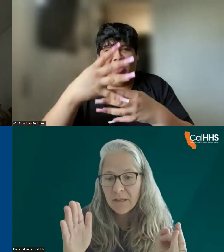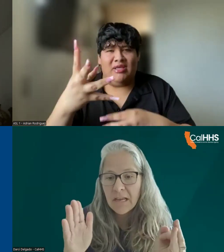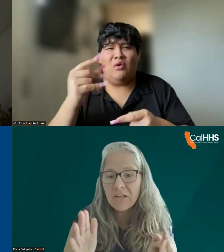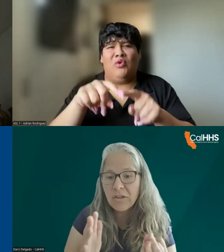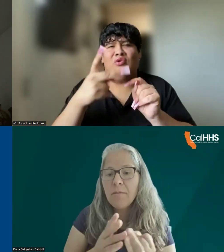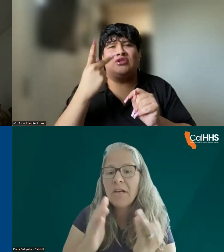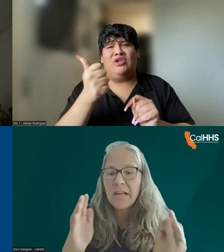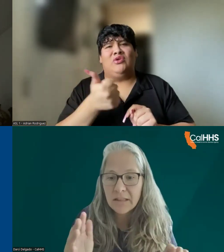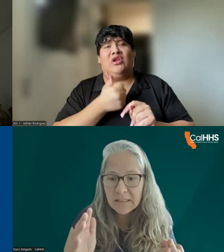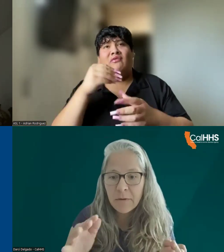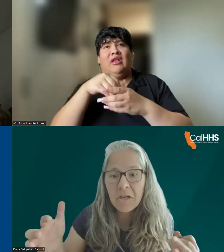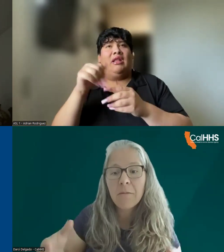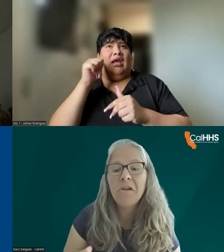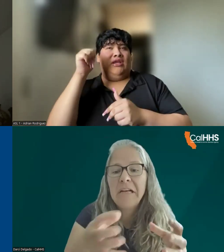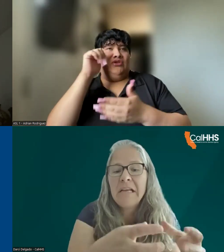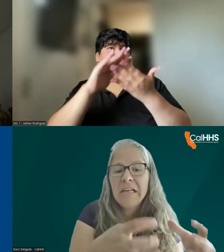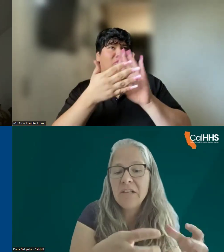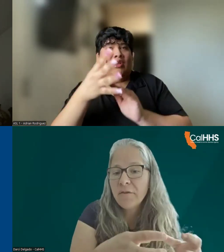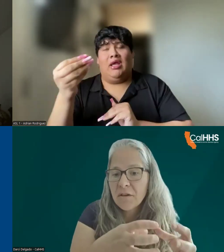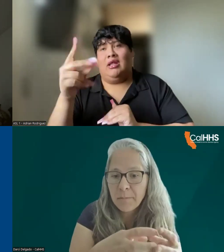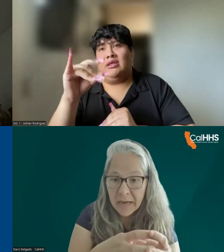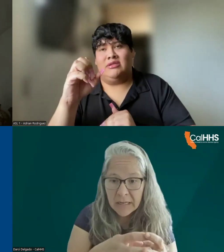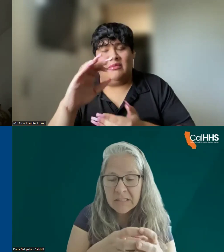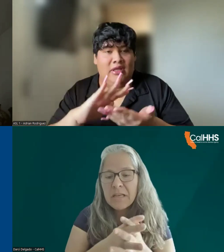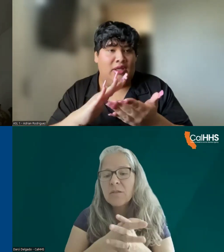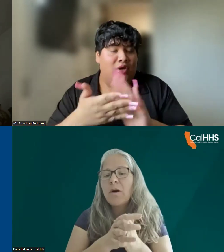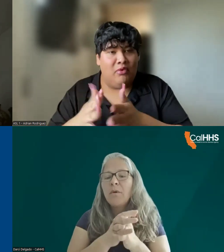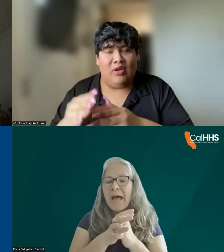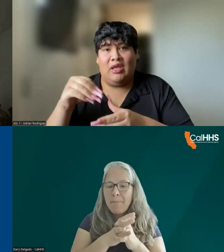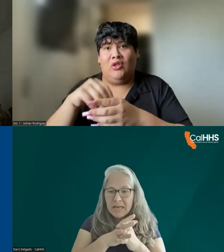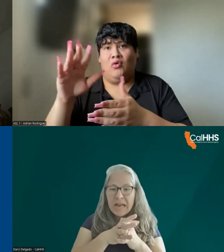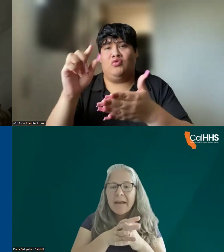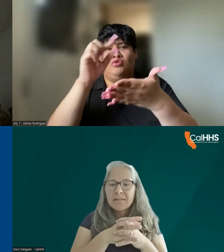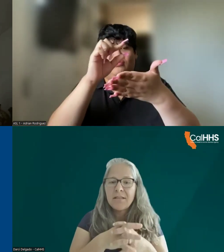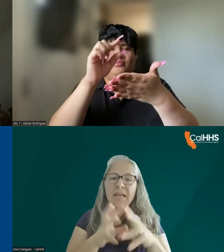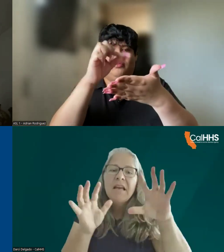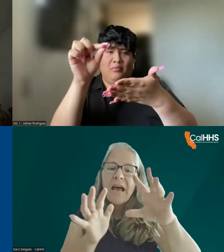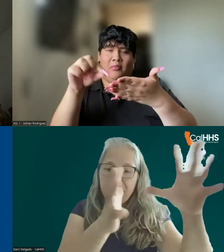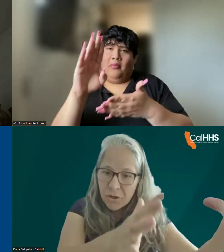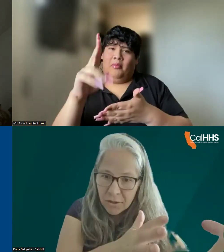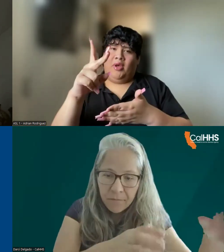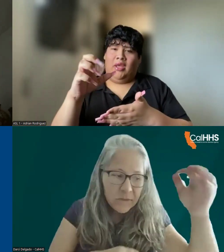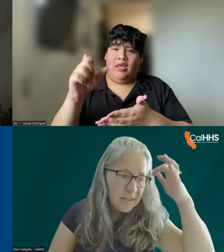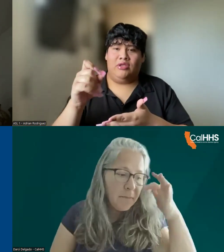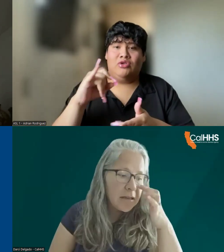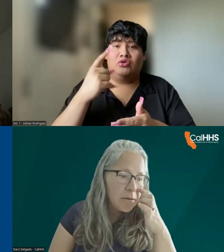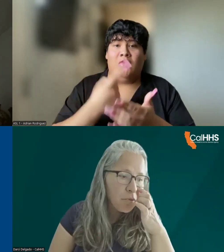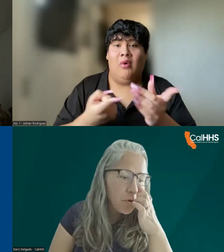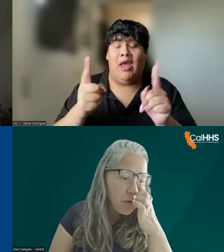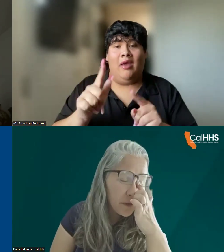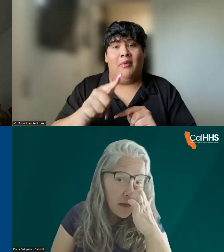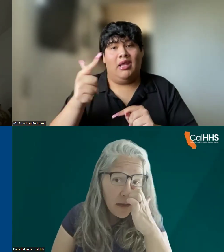terms of the aging community and the disability community in each of those buckets? Because what will happen next after